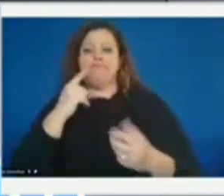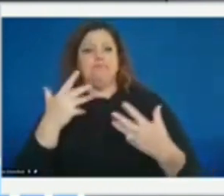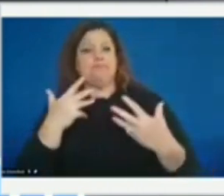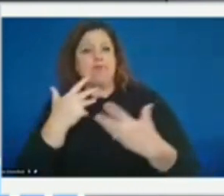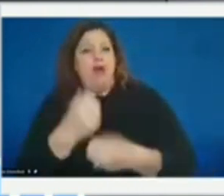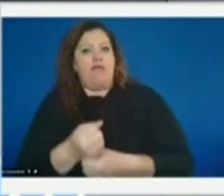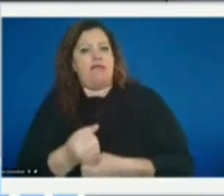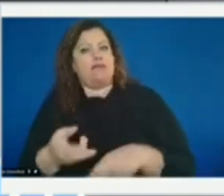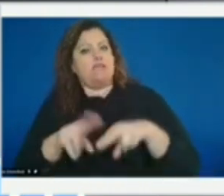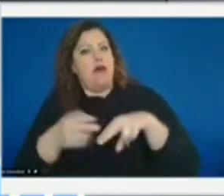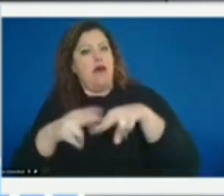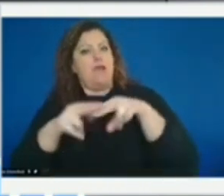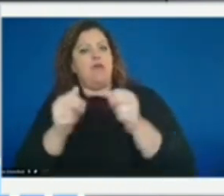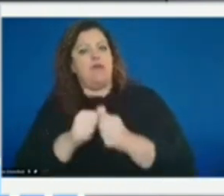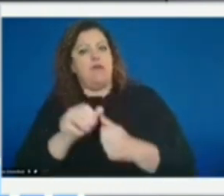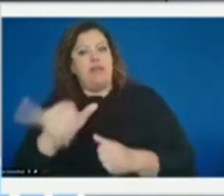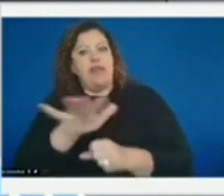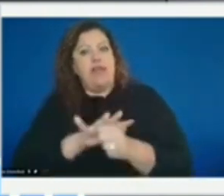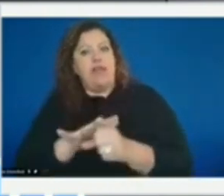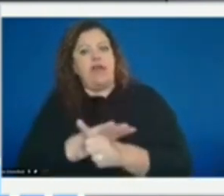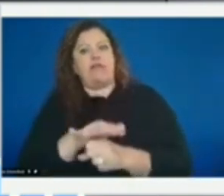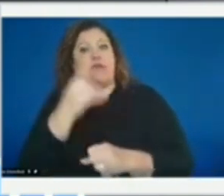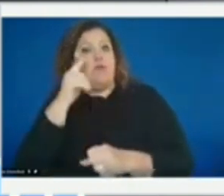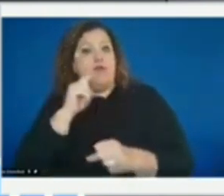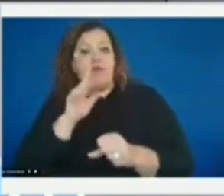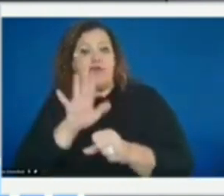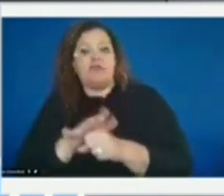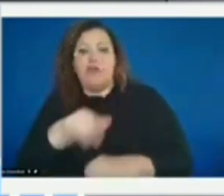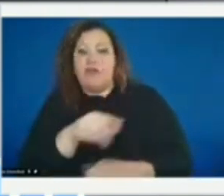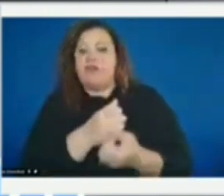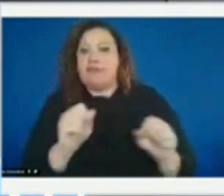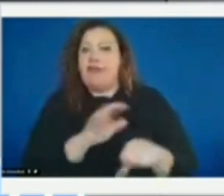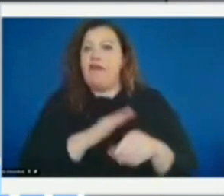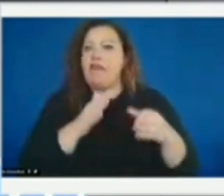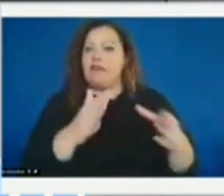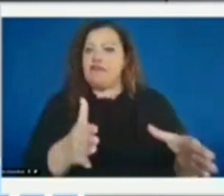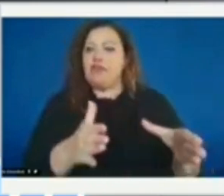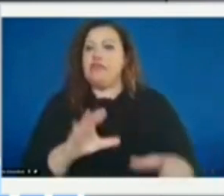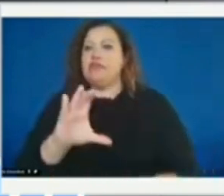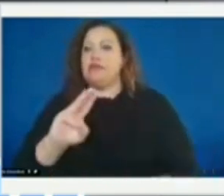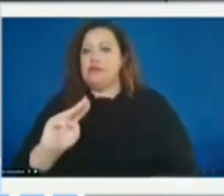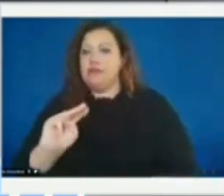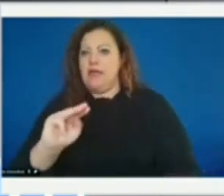areas to ensure that they're safe on the street. CMPD is proud